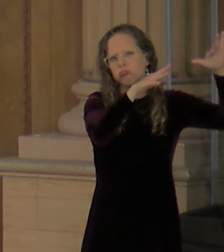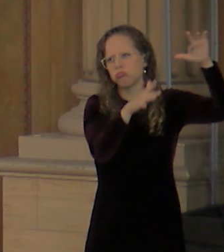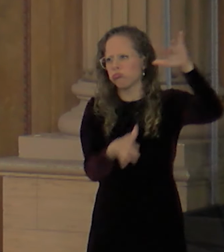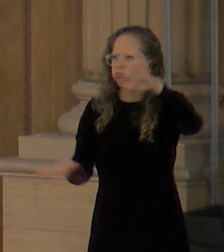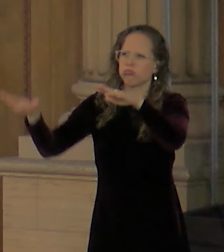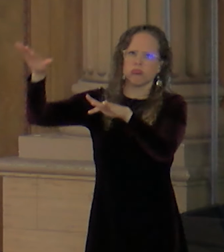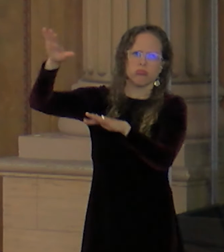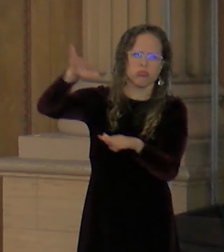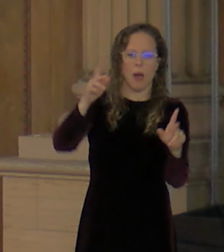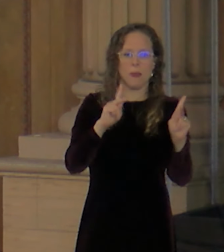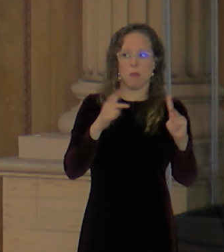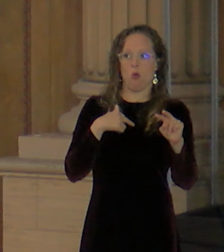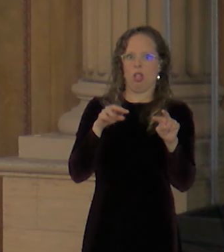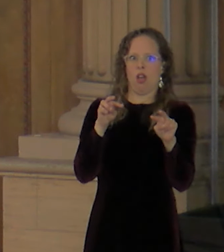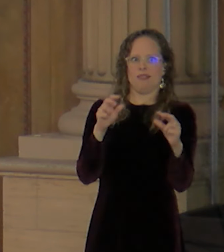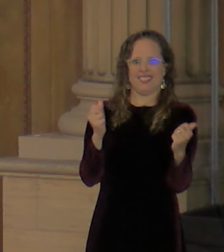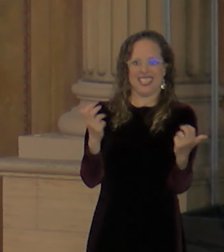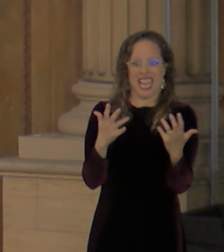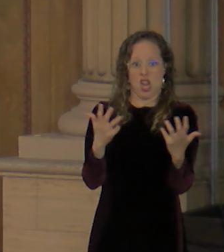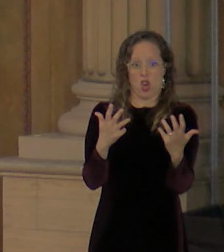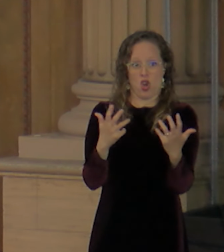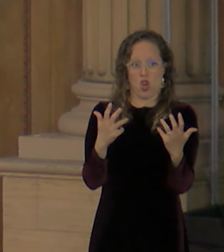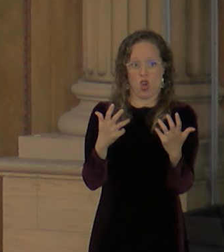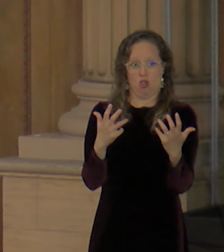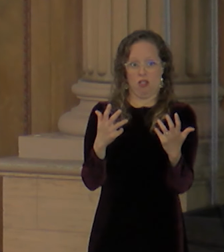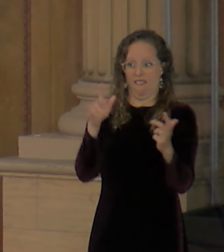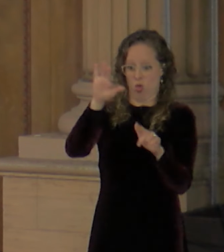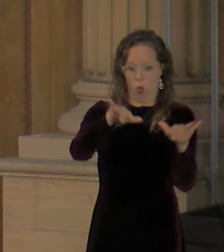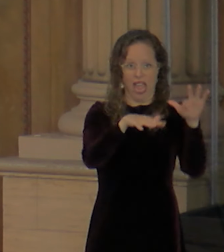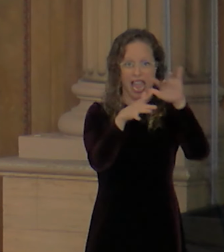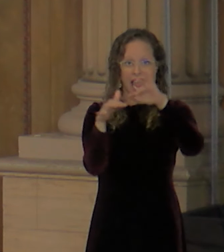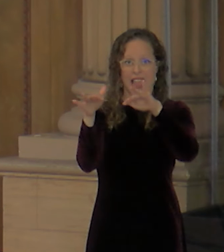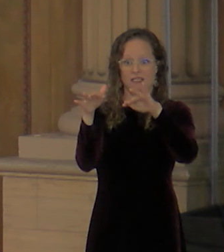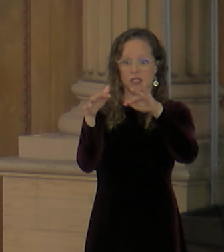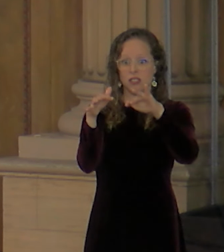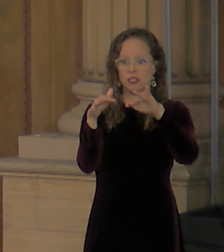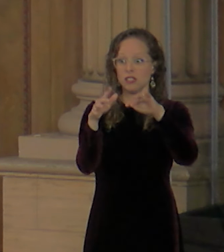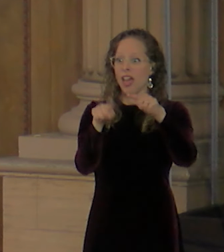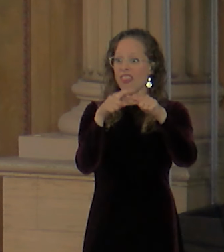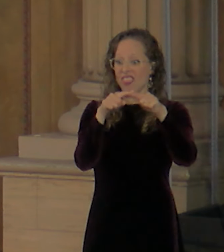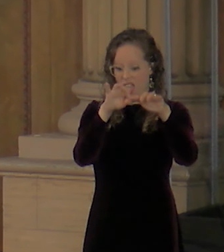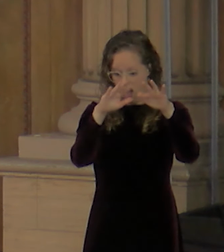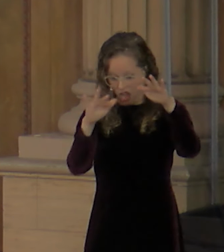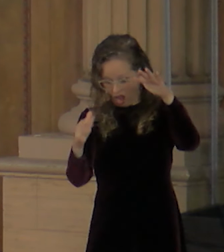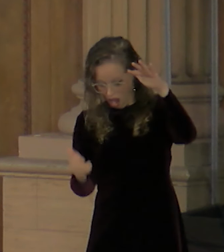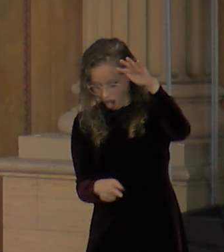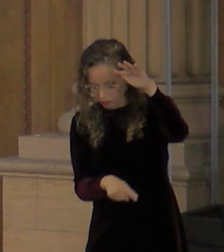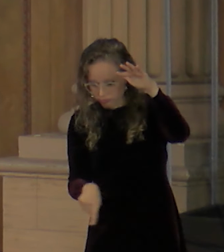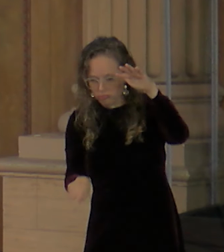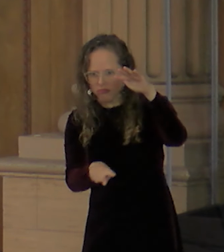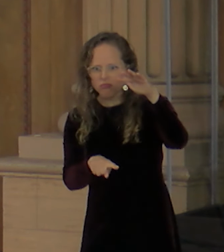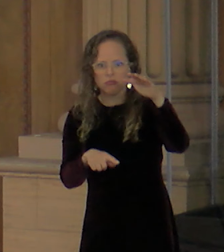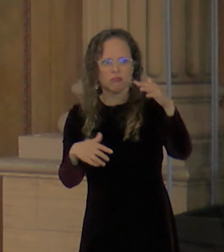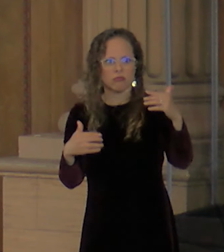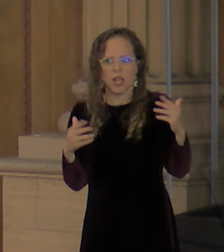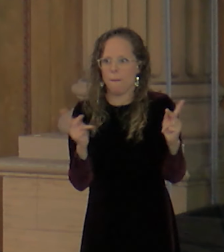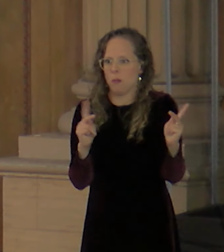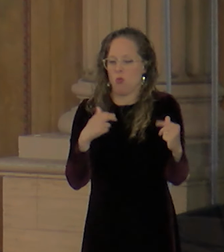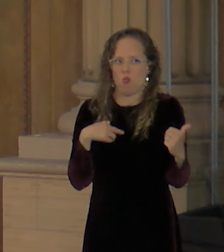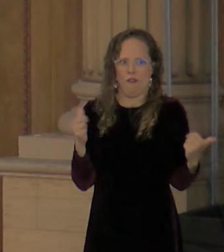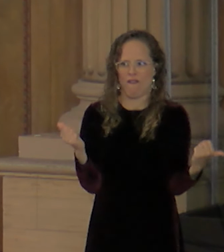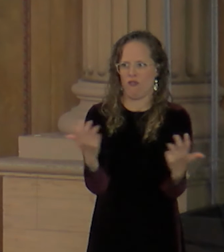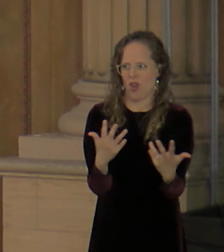predicted, and then what was under the water was an even bigger mystery. We have underwater cameras and